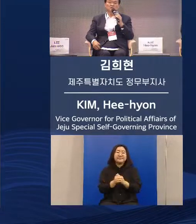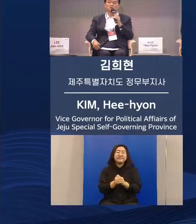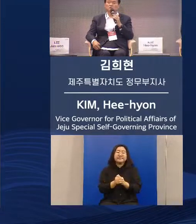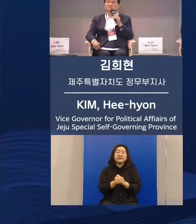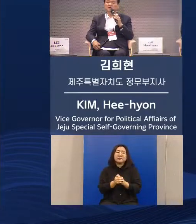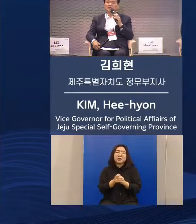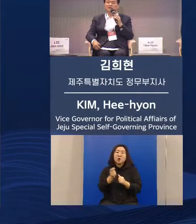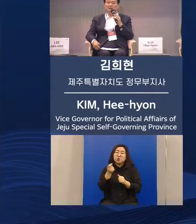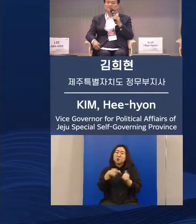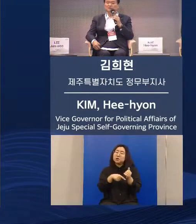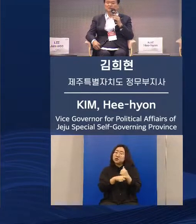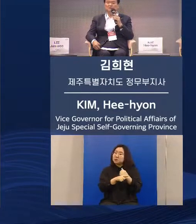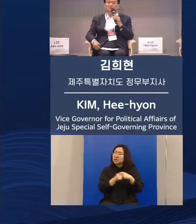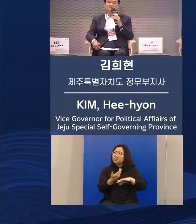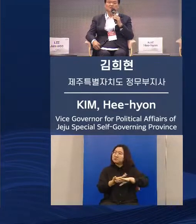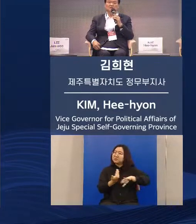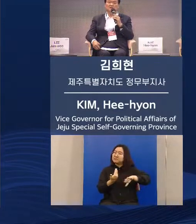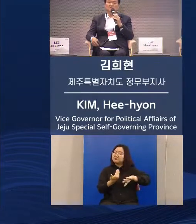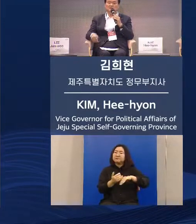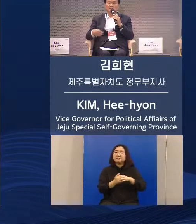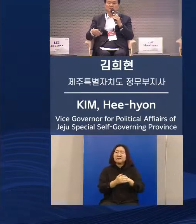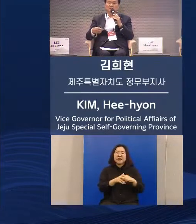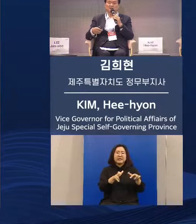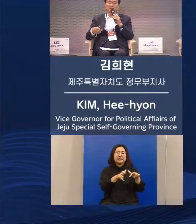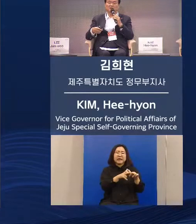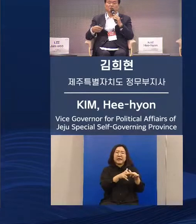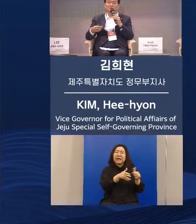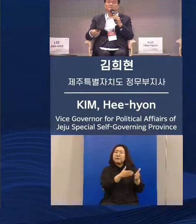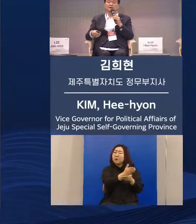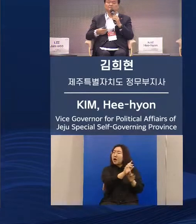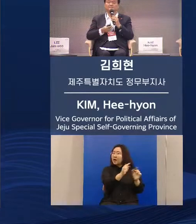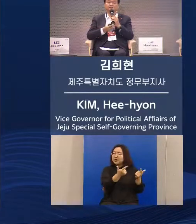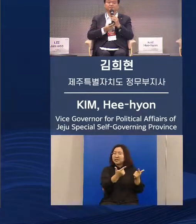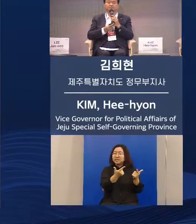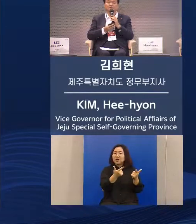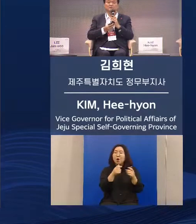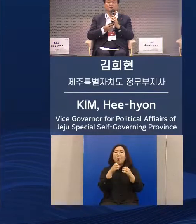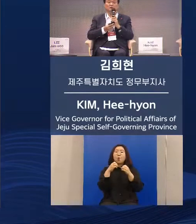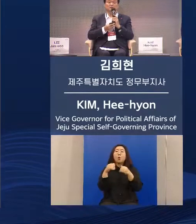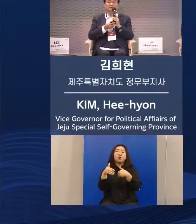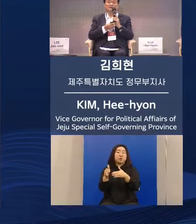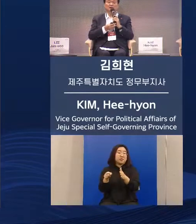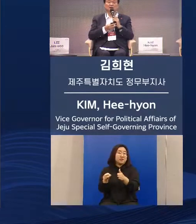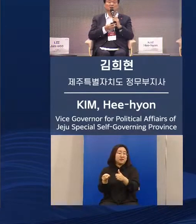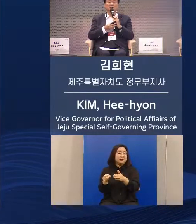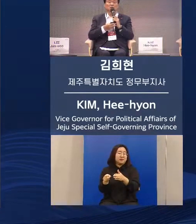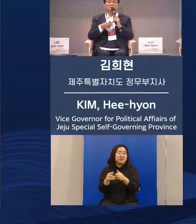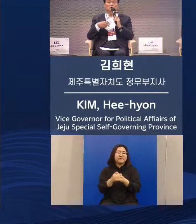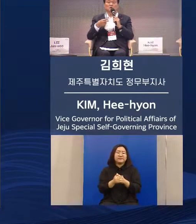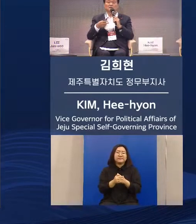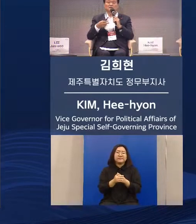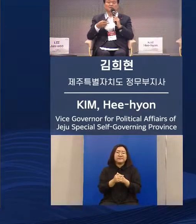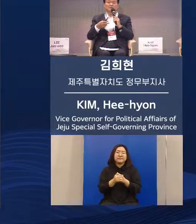interpreters in the public affairs department, which means very special.